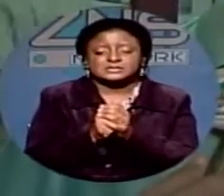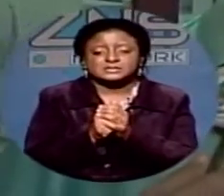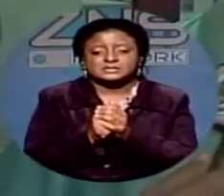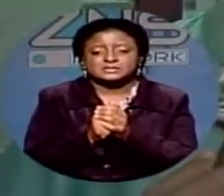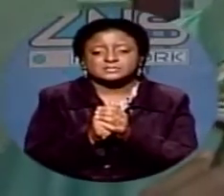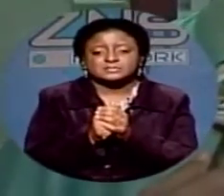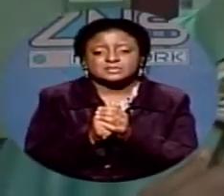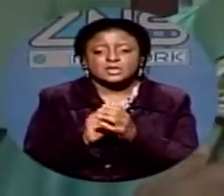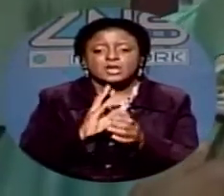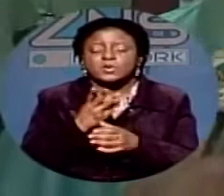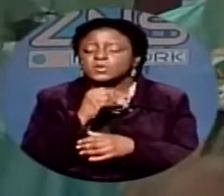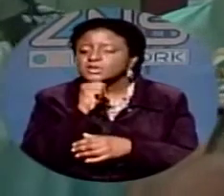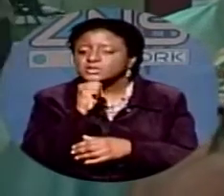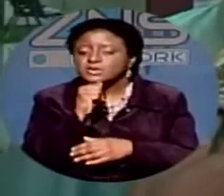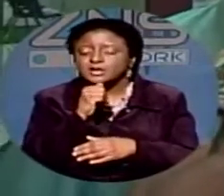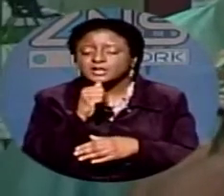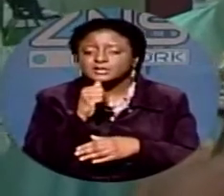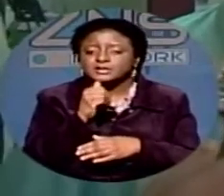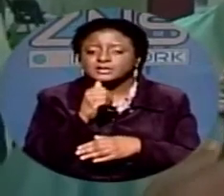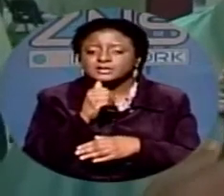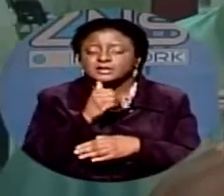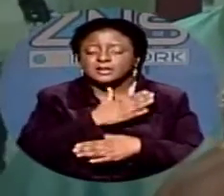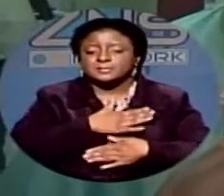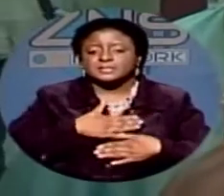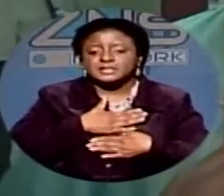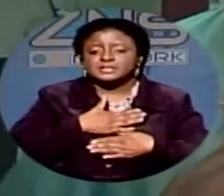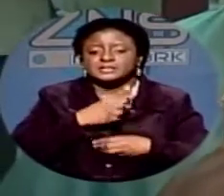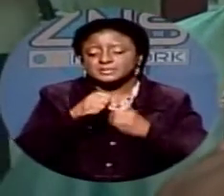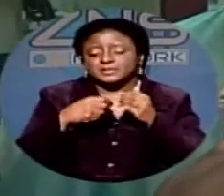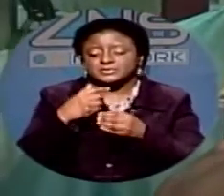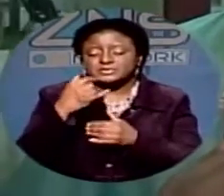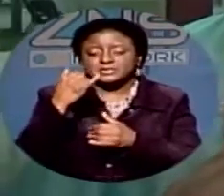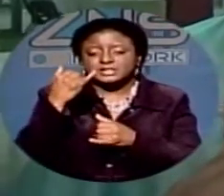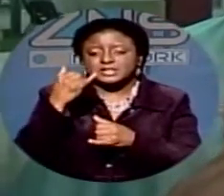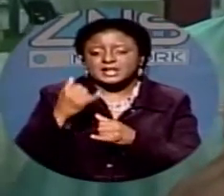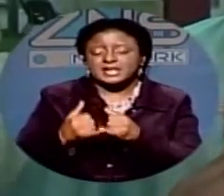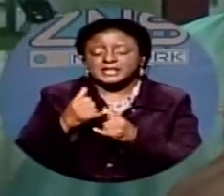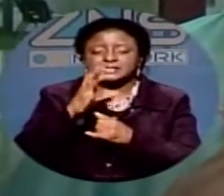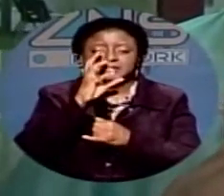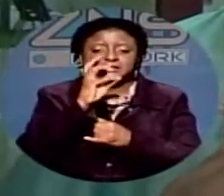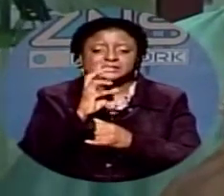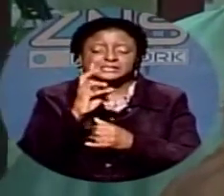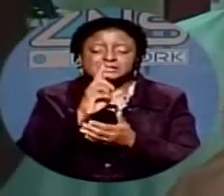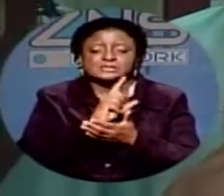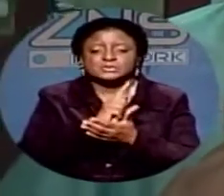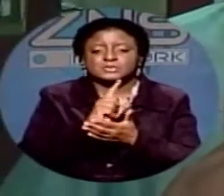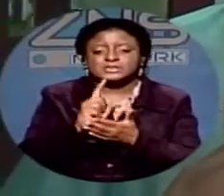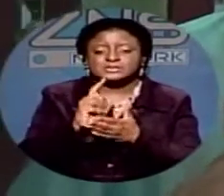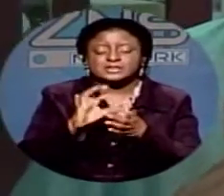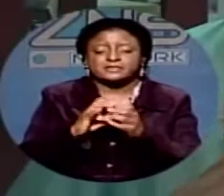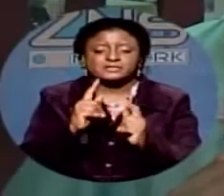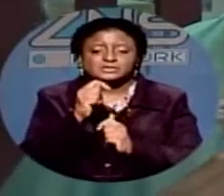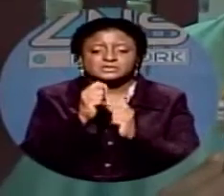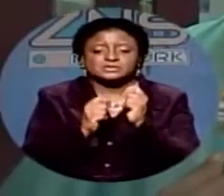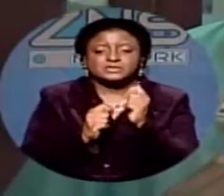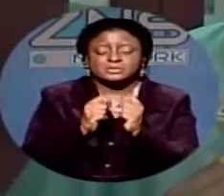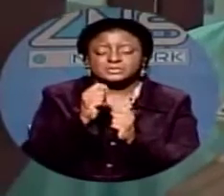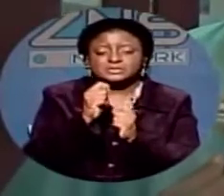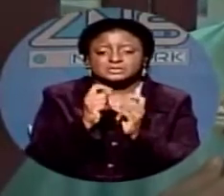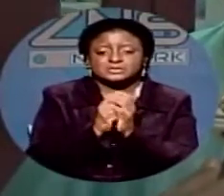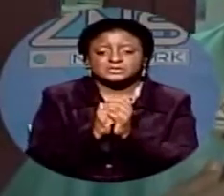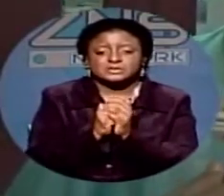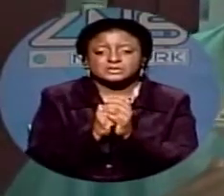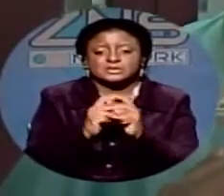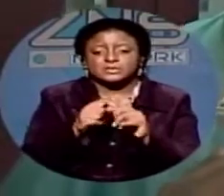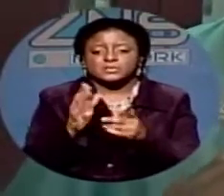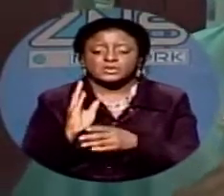last 6 weeks of the Summer Thunder. I think that we have met our goal in terms of bringing the best collegiate in terms of Division